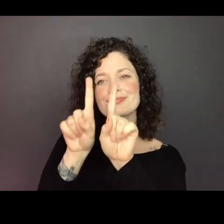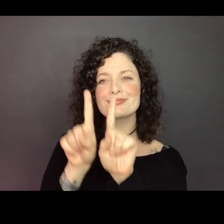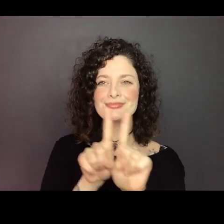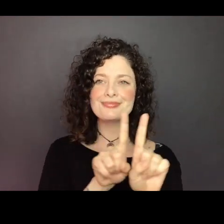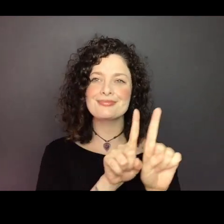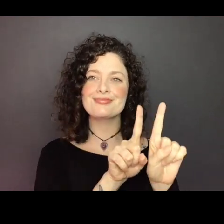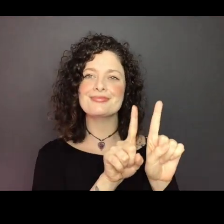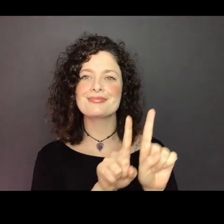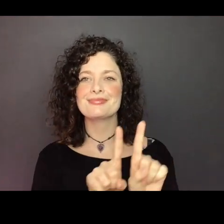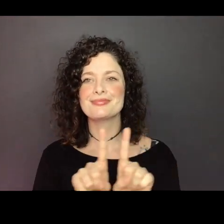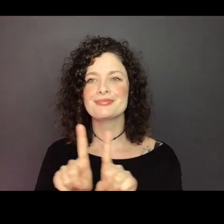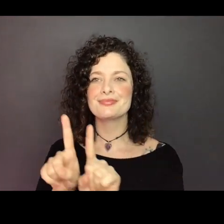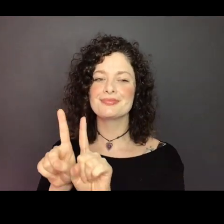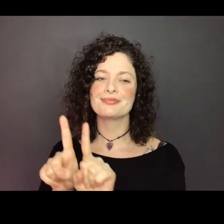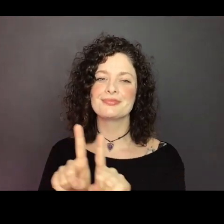here ever.